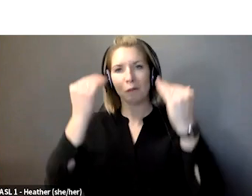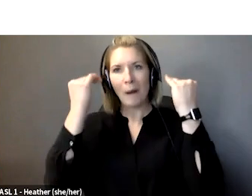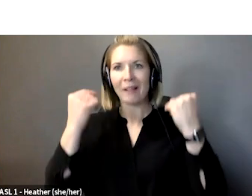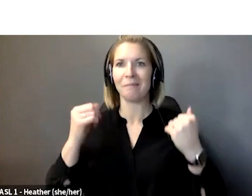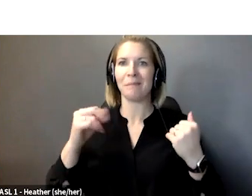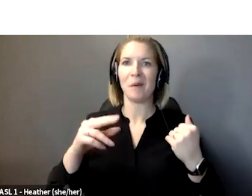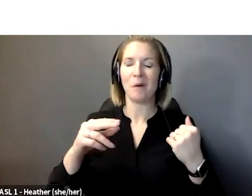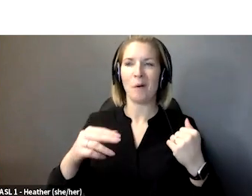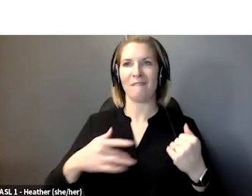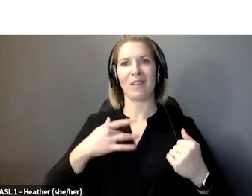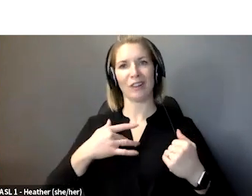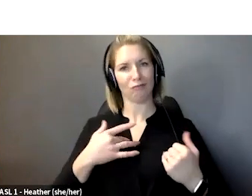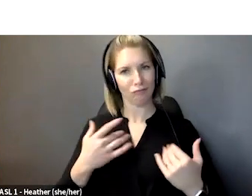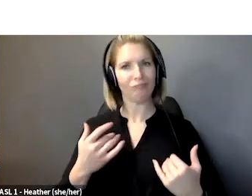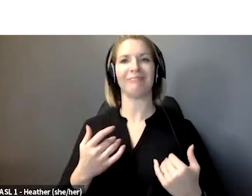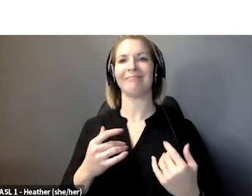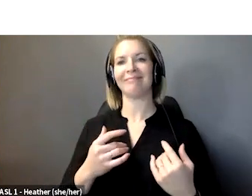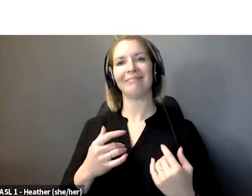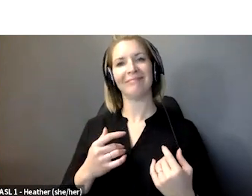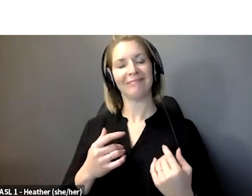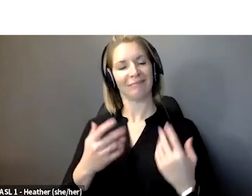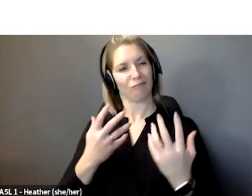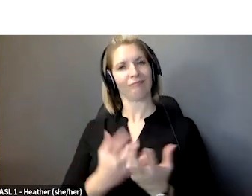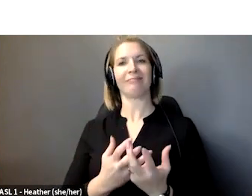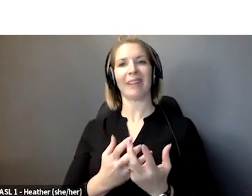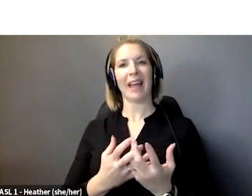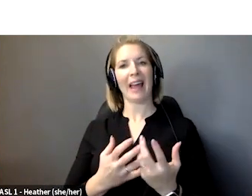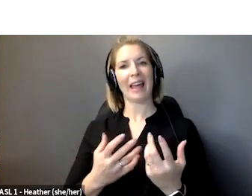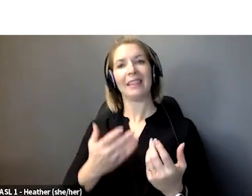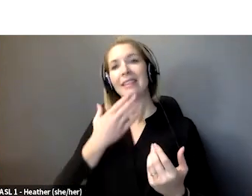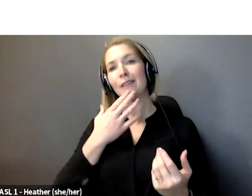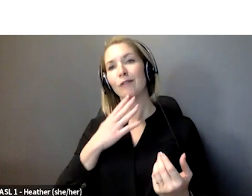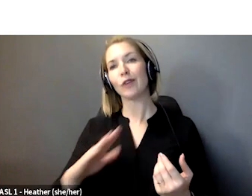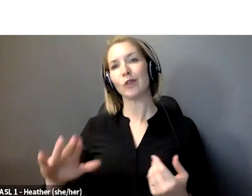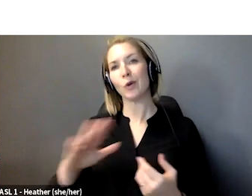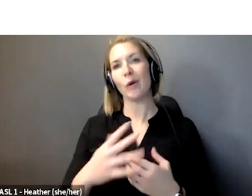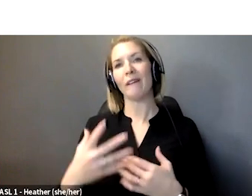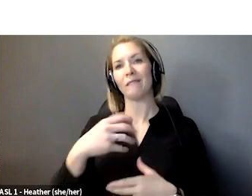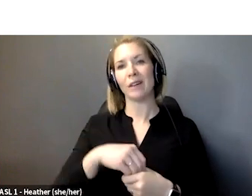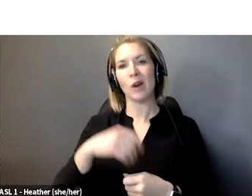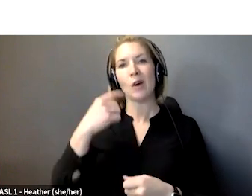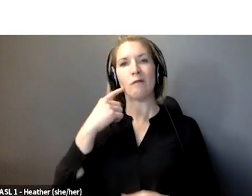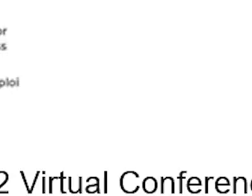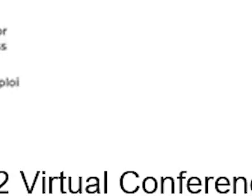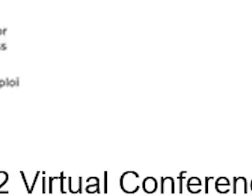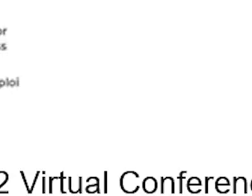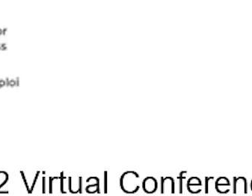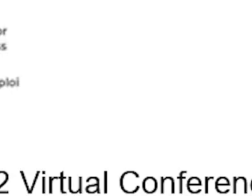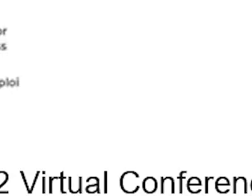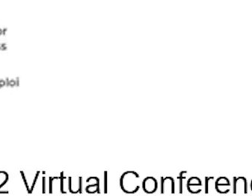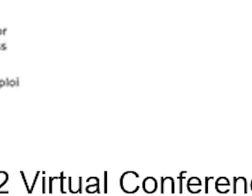perhaps we can adapt this moving forward. But we thank you for participating in our mock Delphi survey.